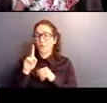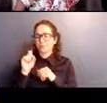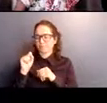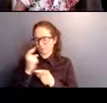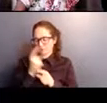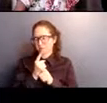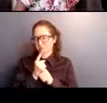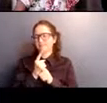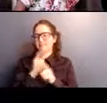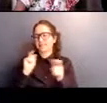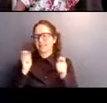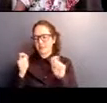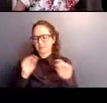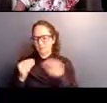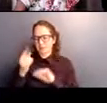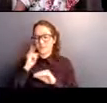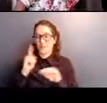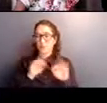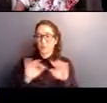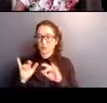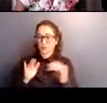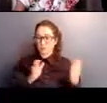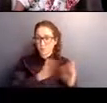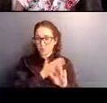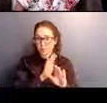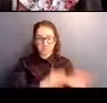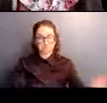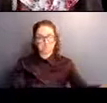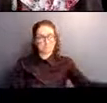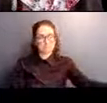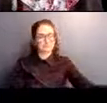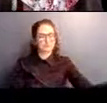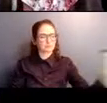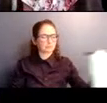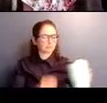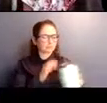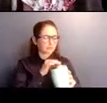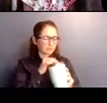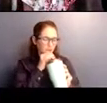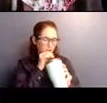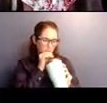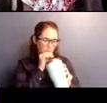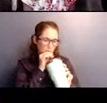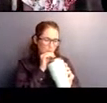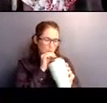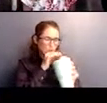adaptive movements for instrumental music. When it comes to mobility devices,